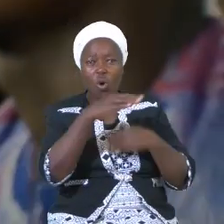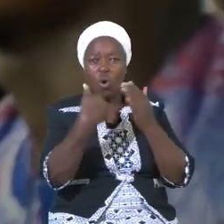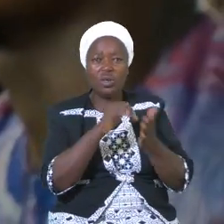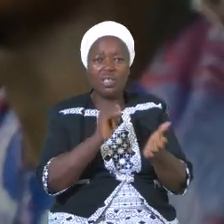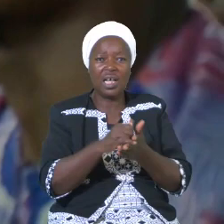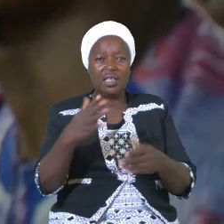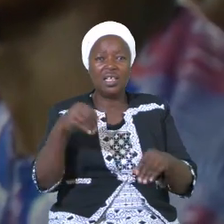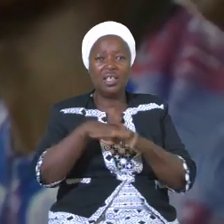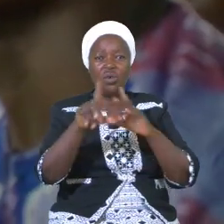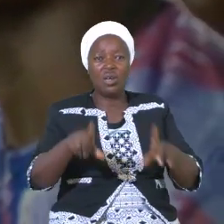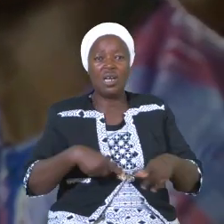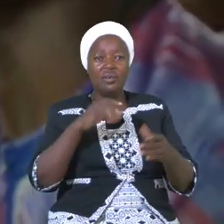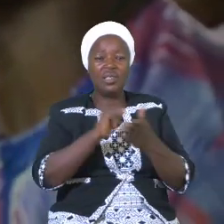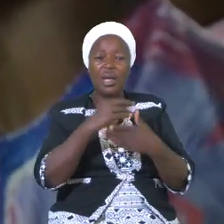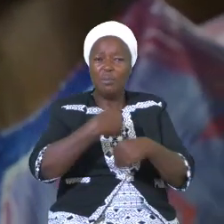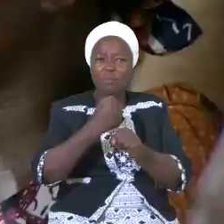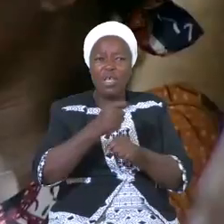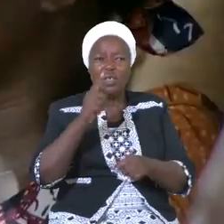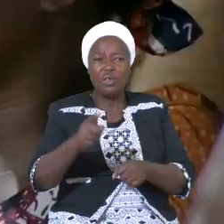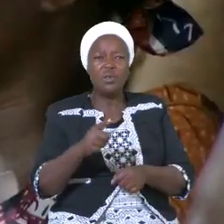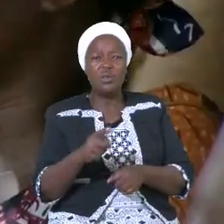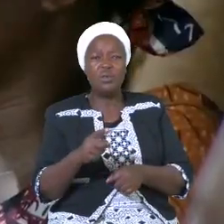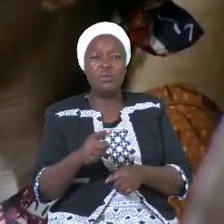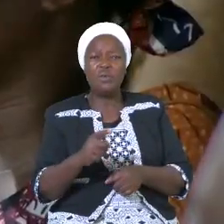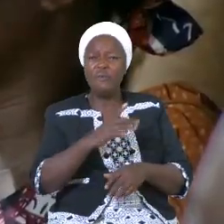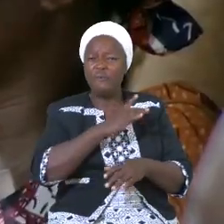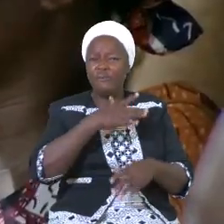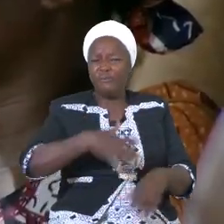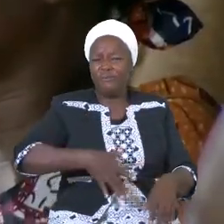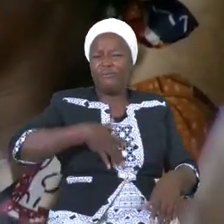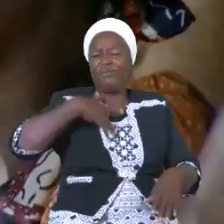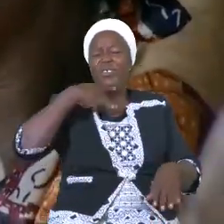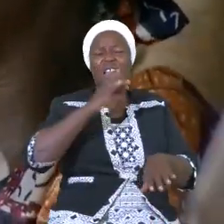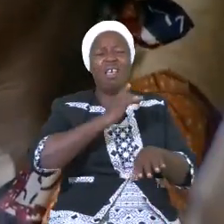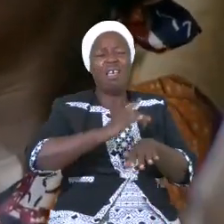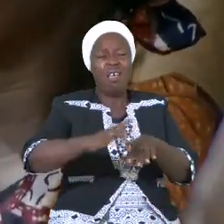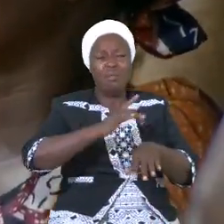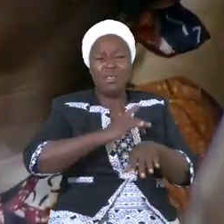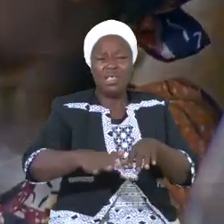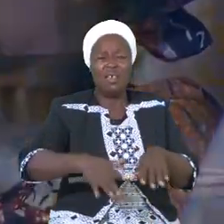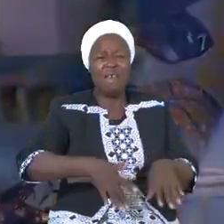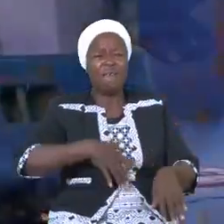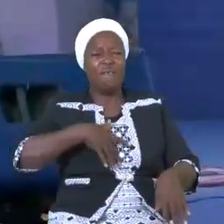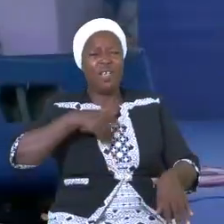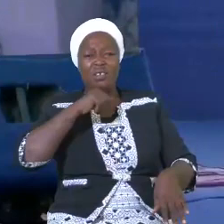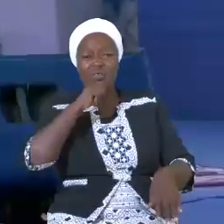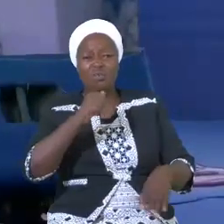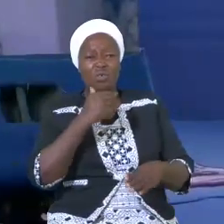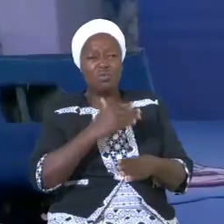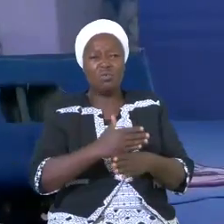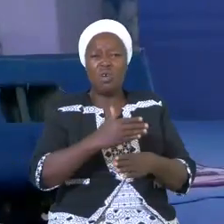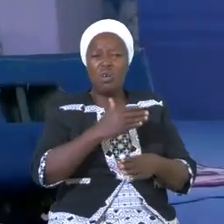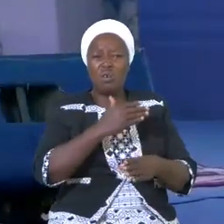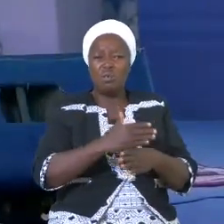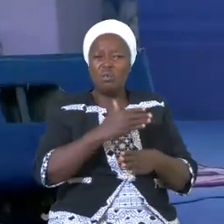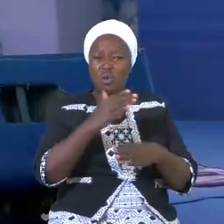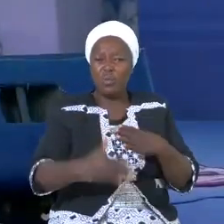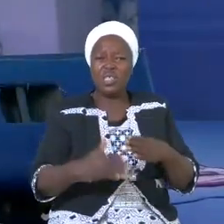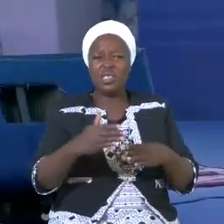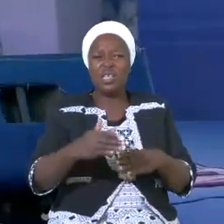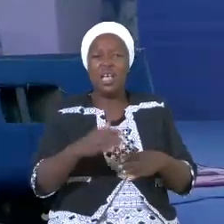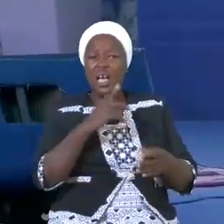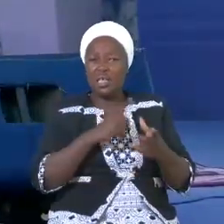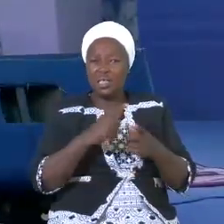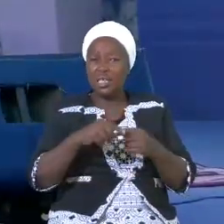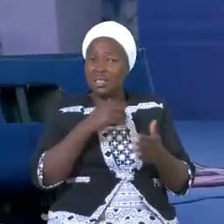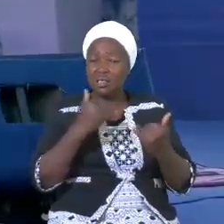makes you to feel empty insufficient incompetent incomplete tonight is that